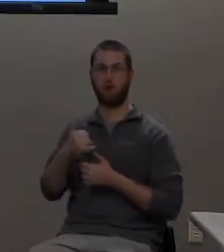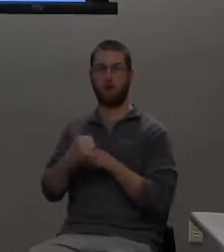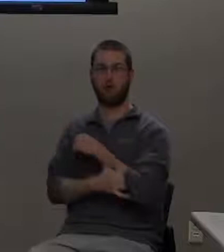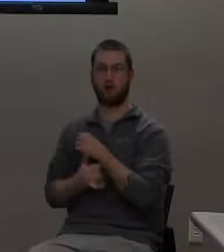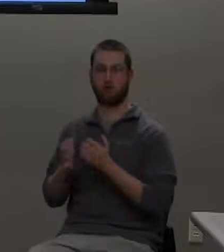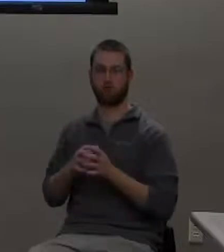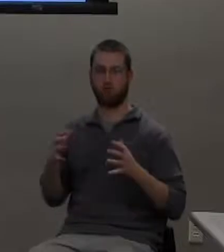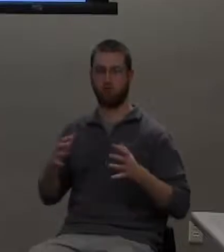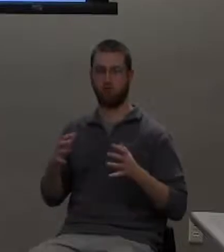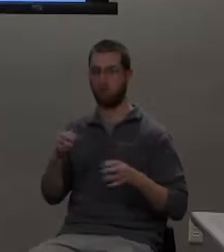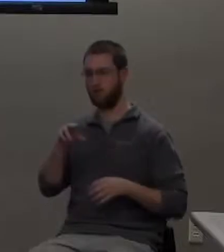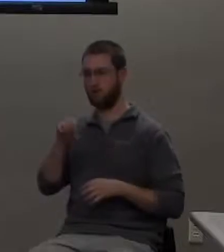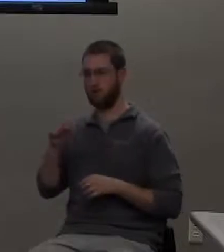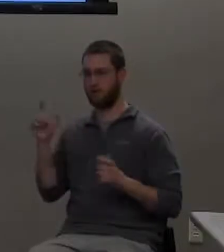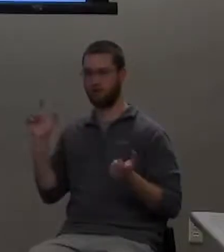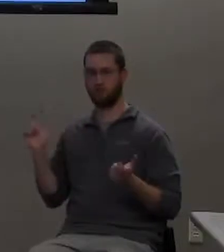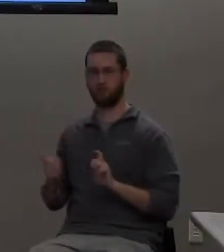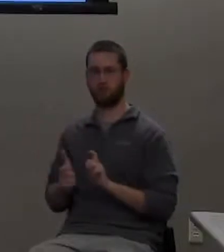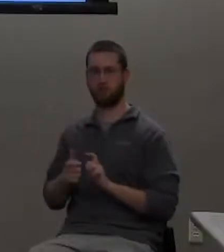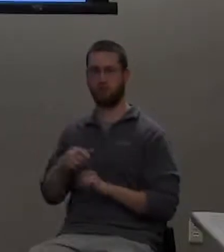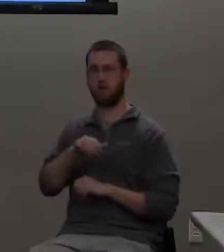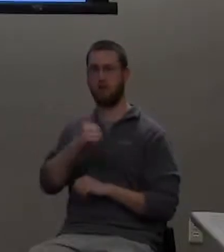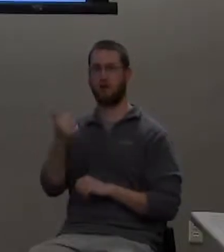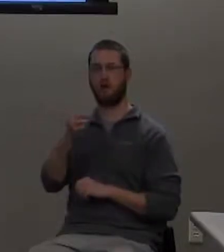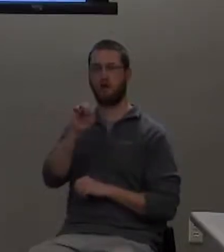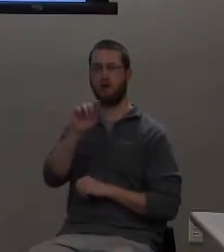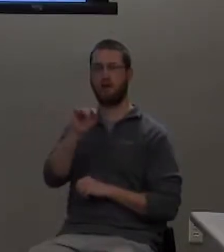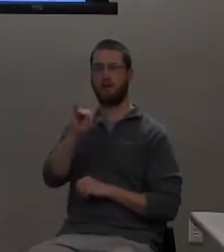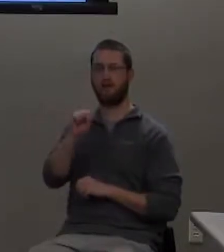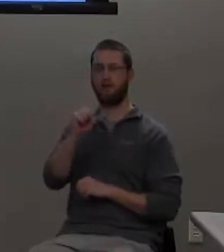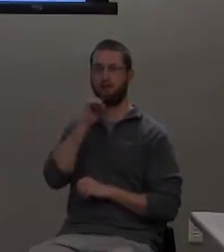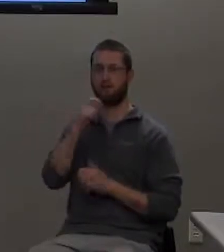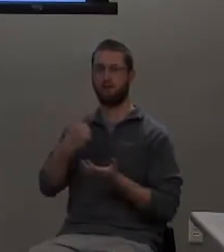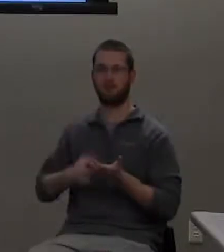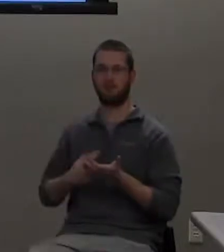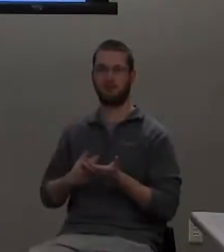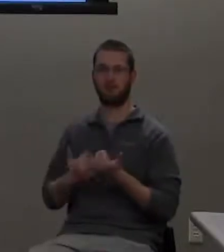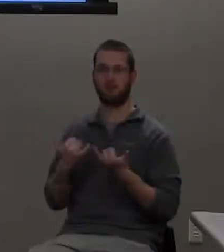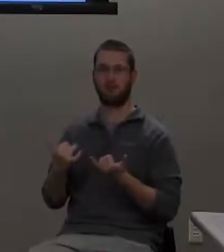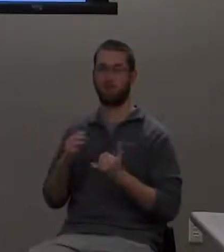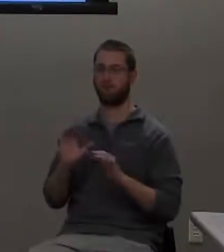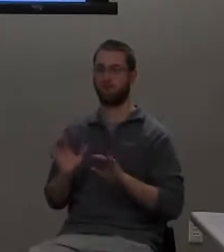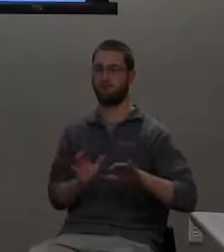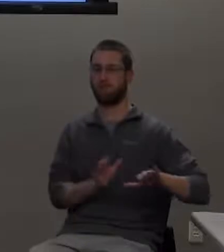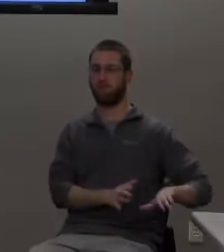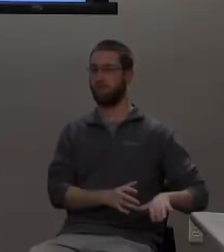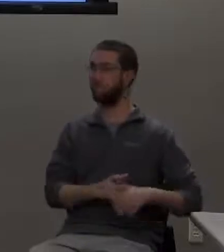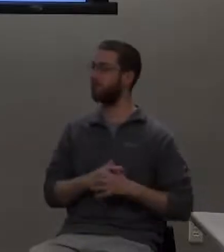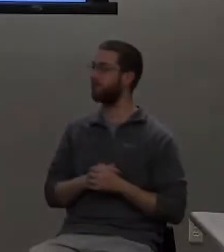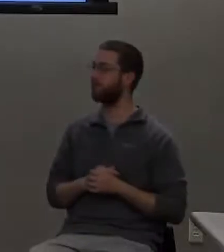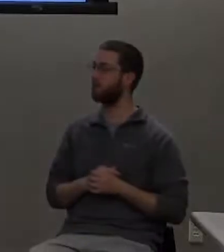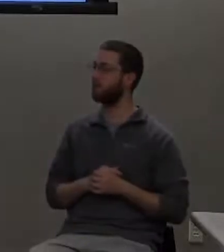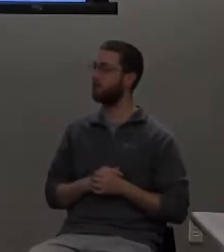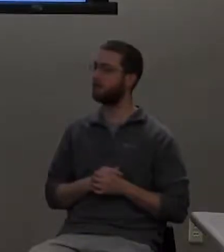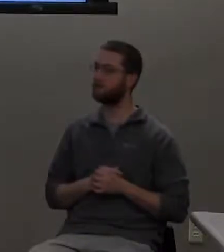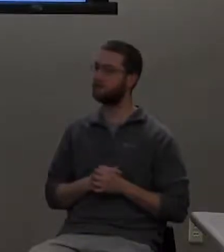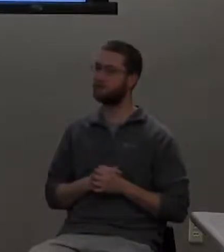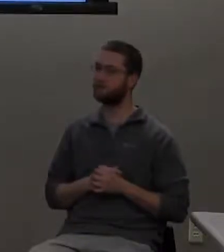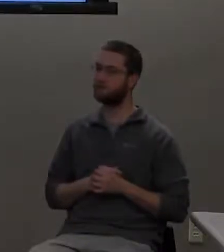but there are ethical issues there that we're not going to get into this evening. The reality is,